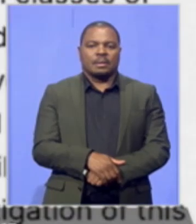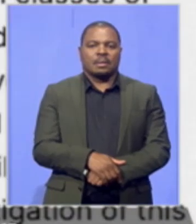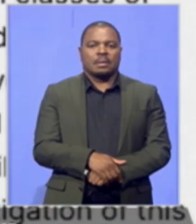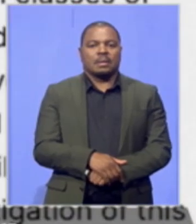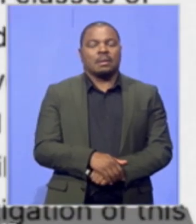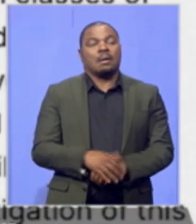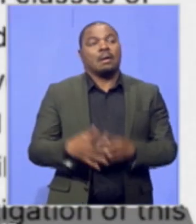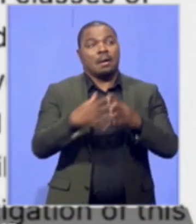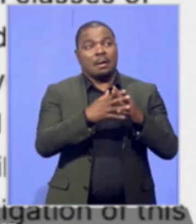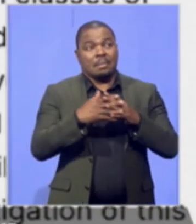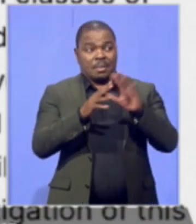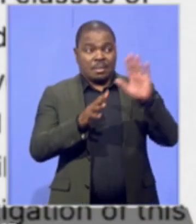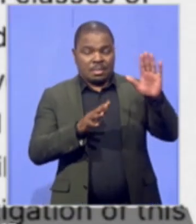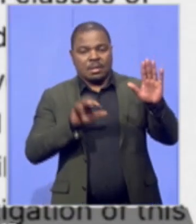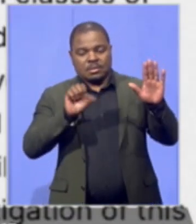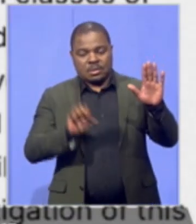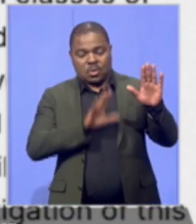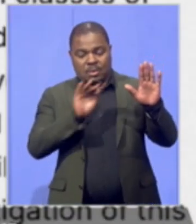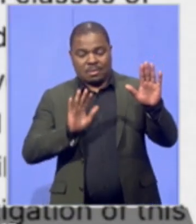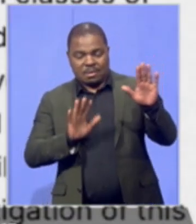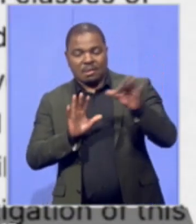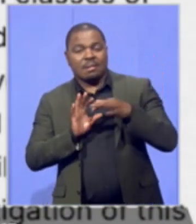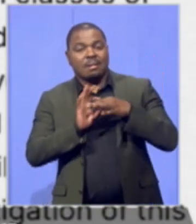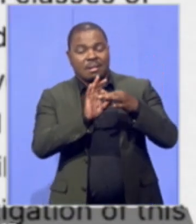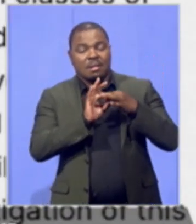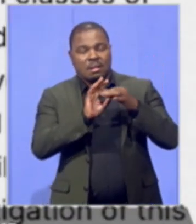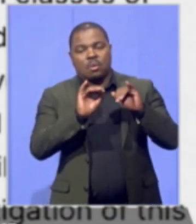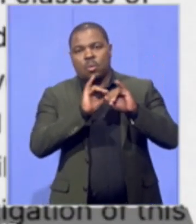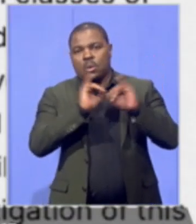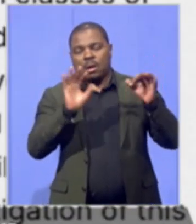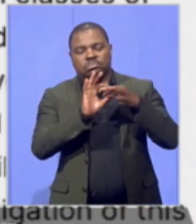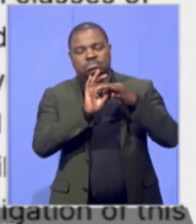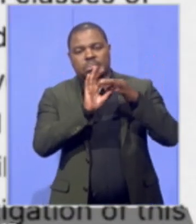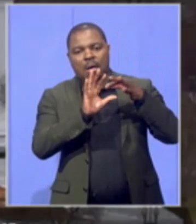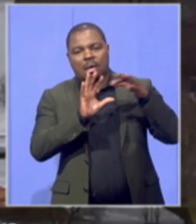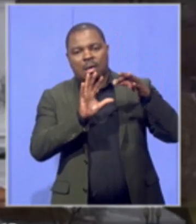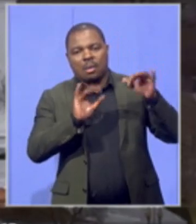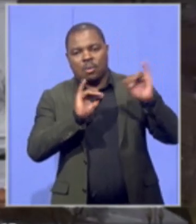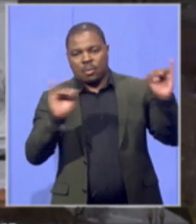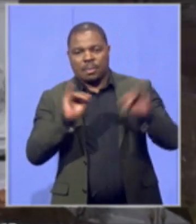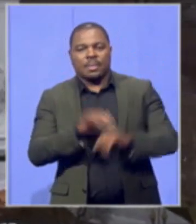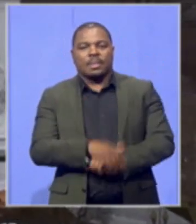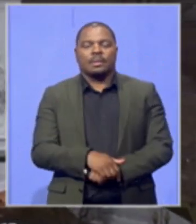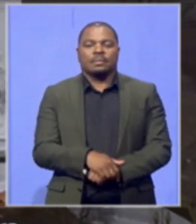Maqhama dipakeng tsa White House le Union Buildings ho bonahala a dukeha ho ya pele.